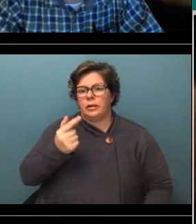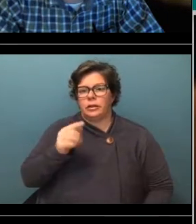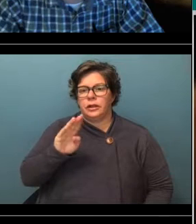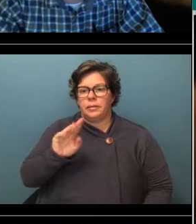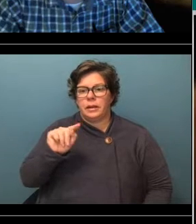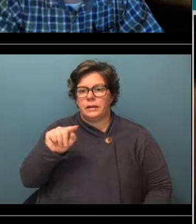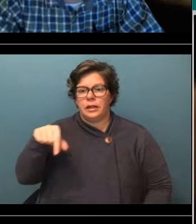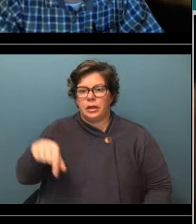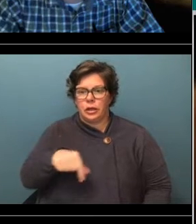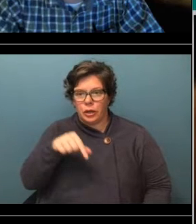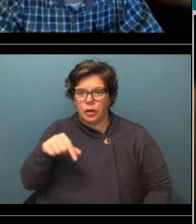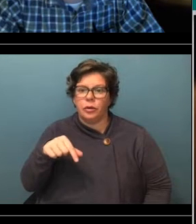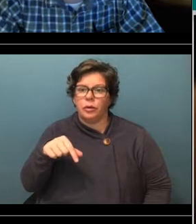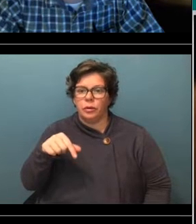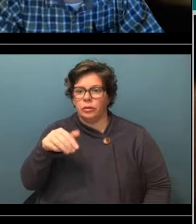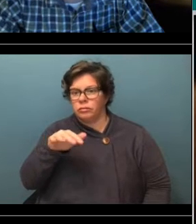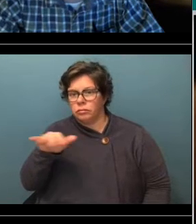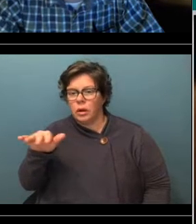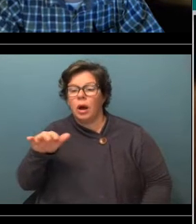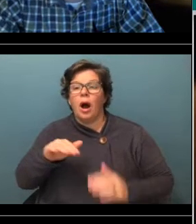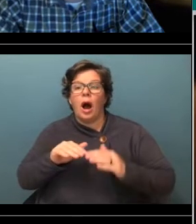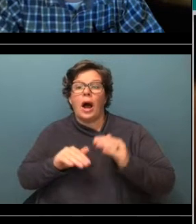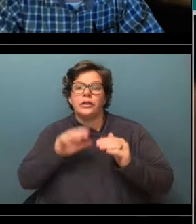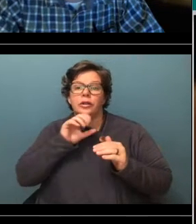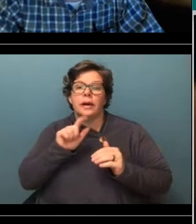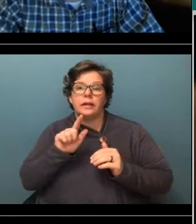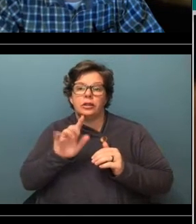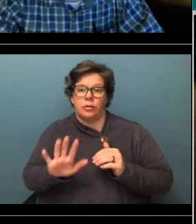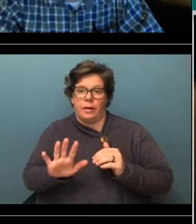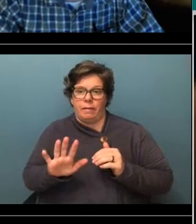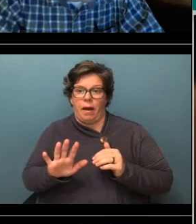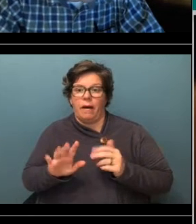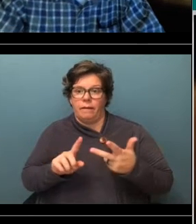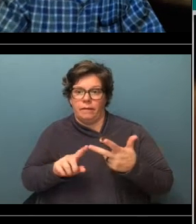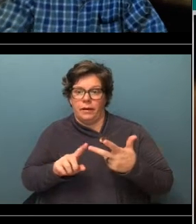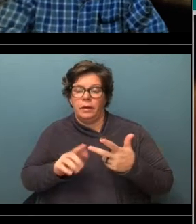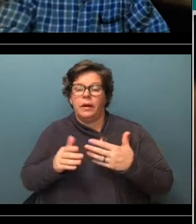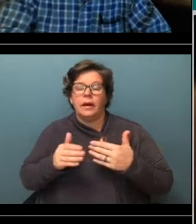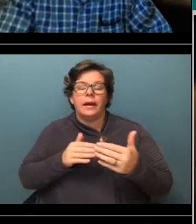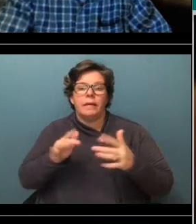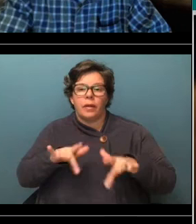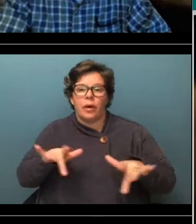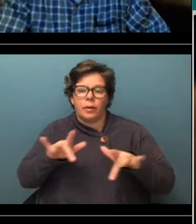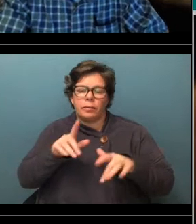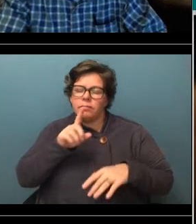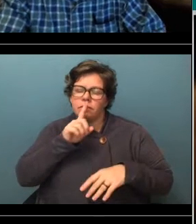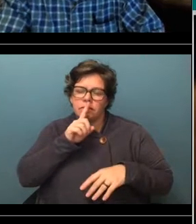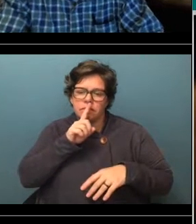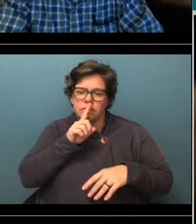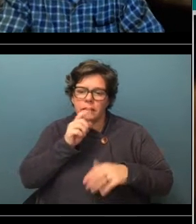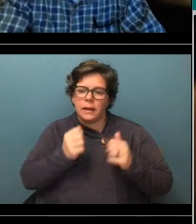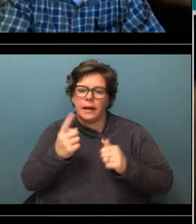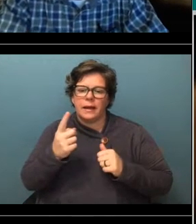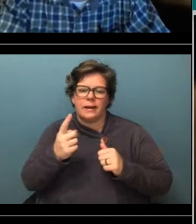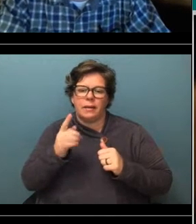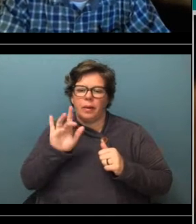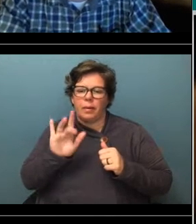LGBTQ individuals under the age of 25. And although the recording doesn't say so, anybody